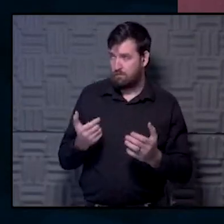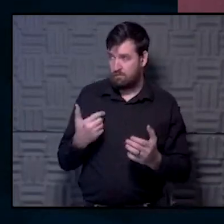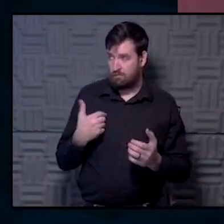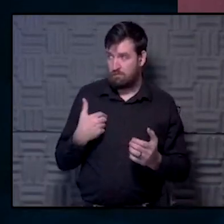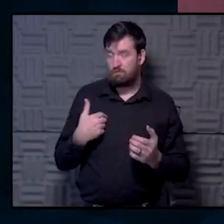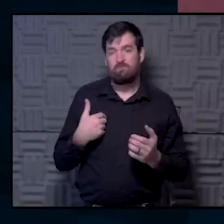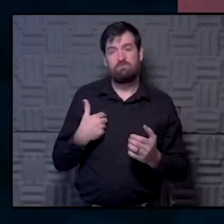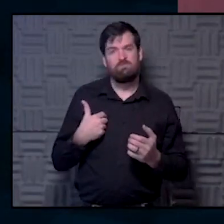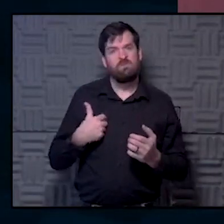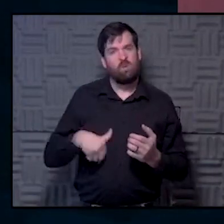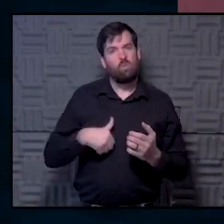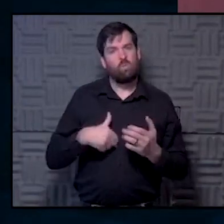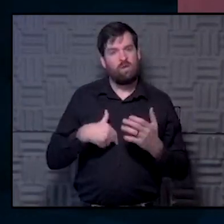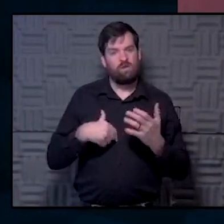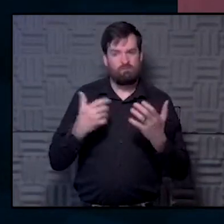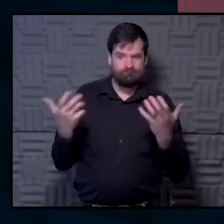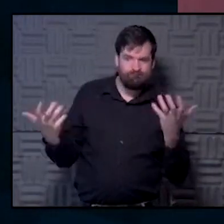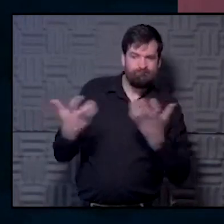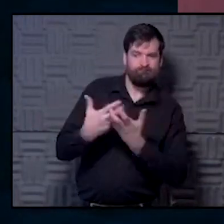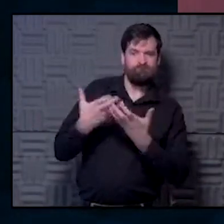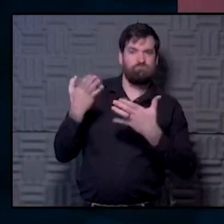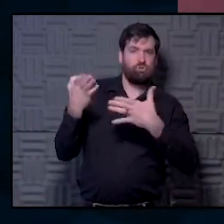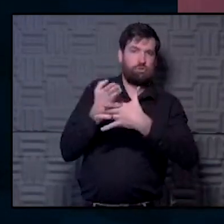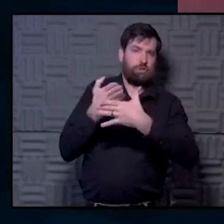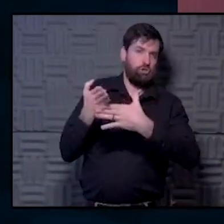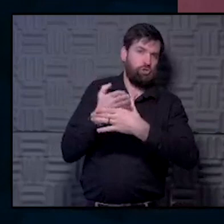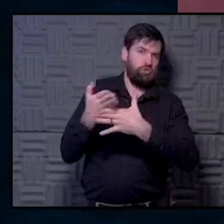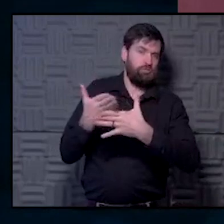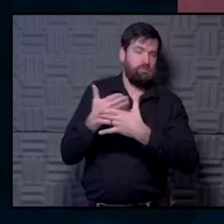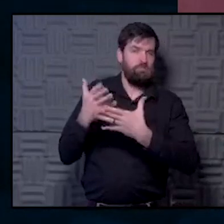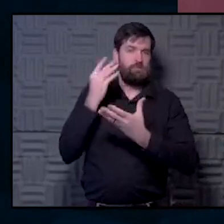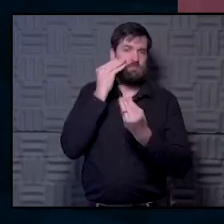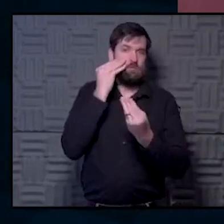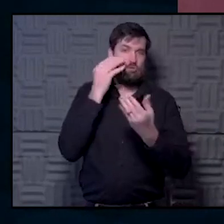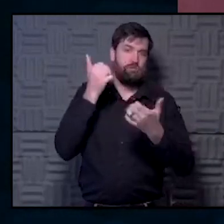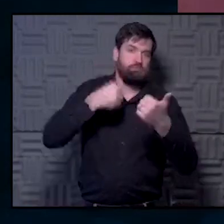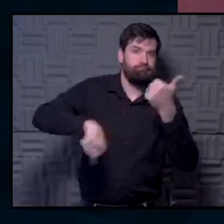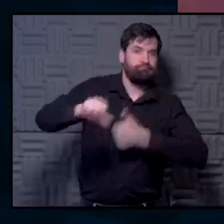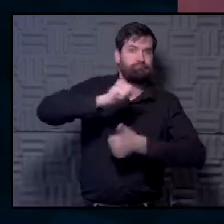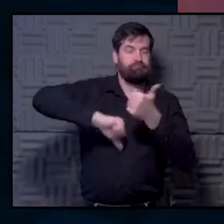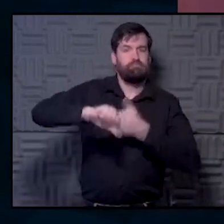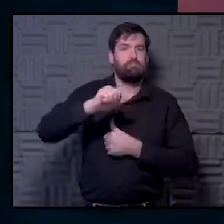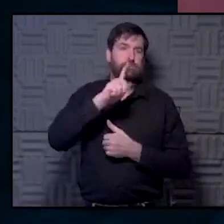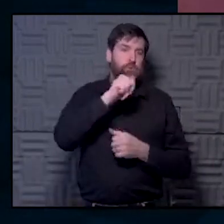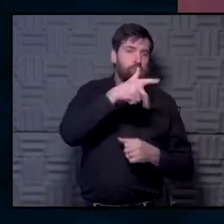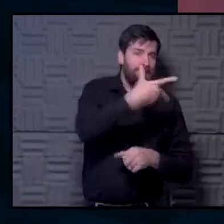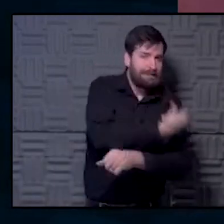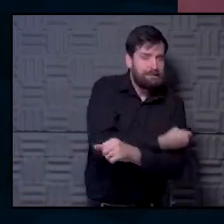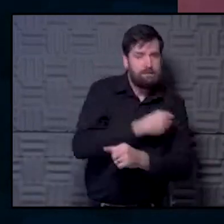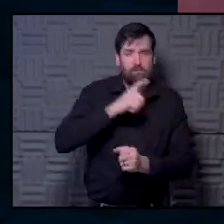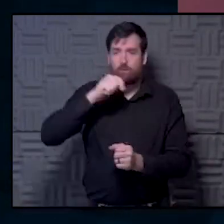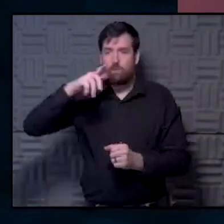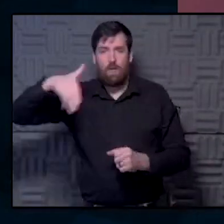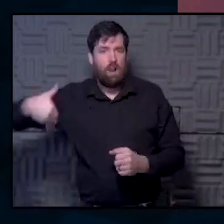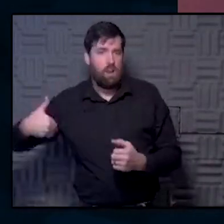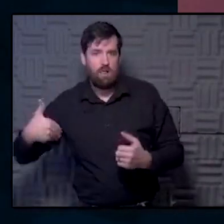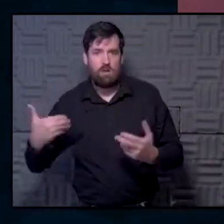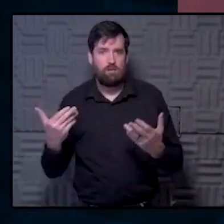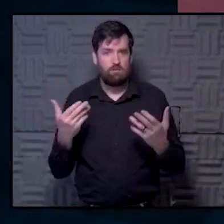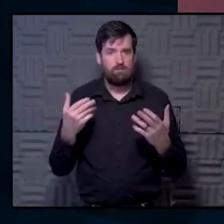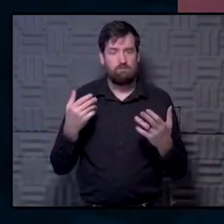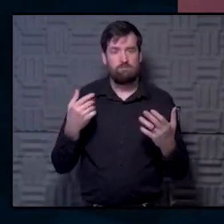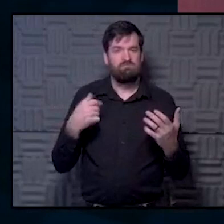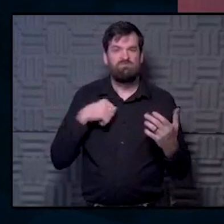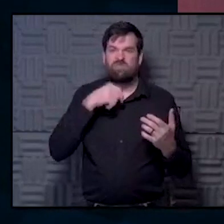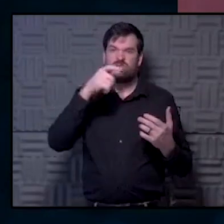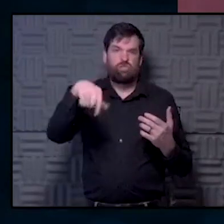do work to sync up. Information is shared from state to state about who actually received a vaccine and who has not yet received it. And so there